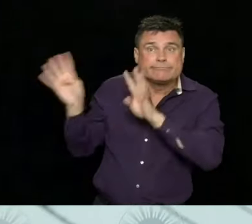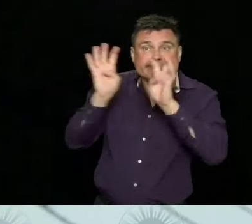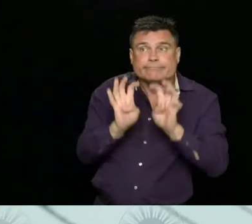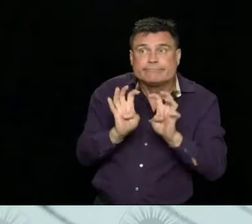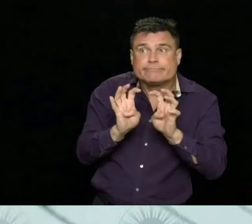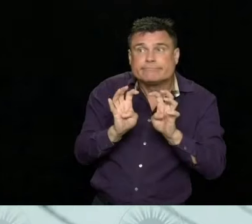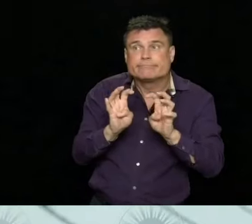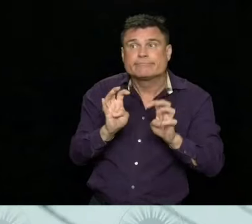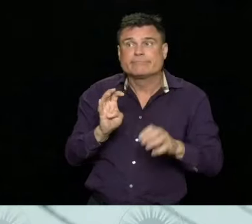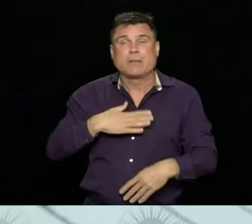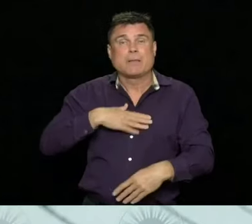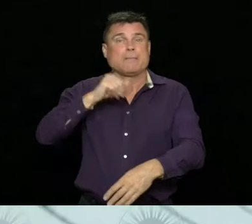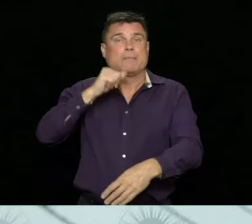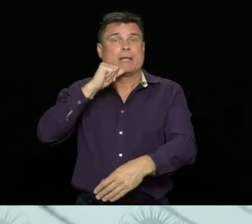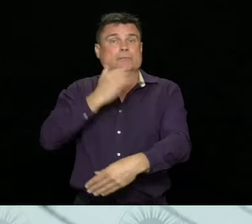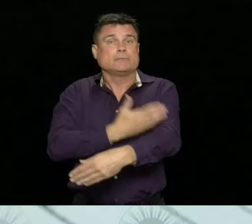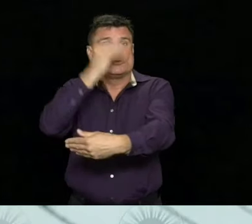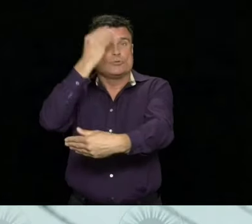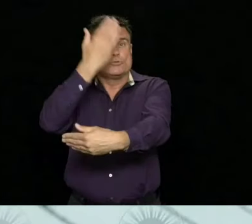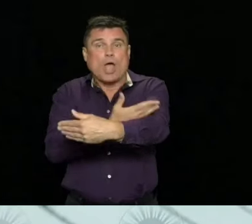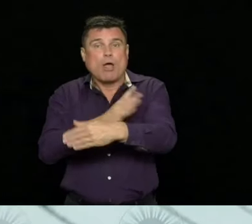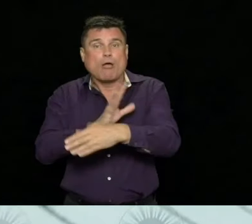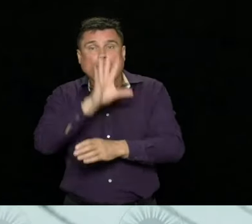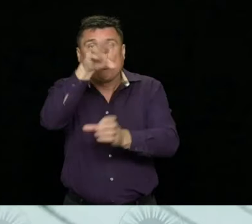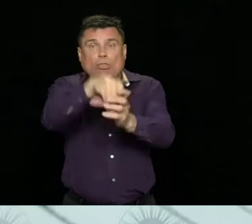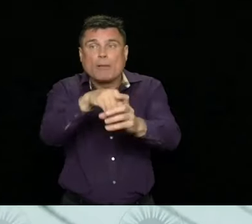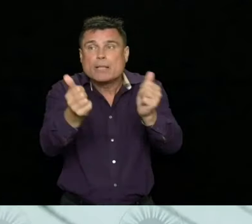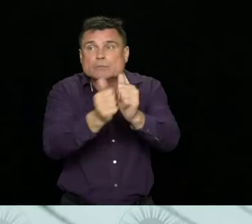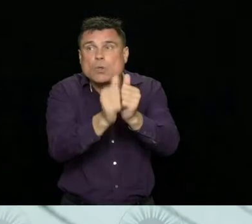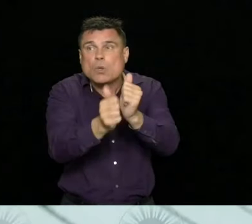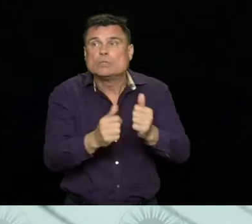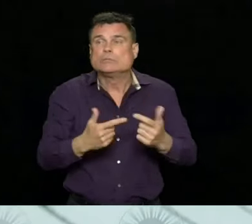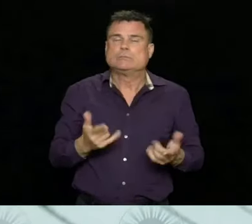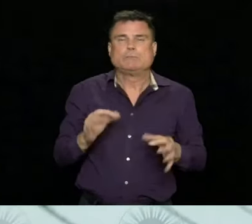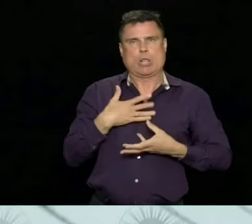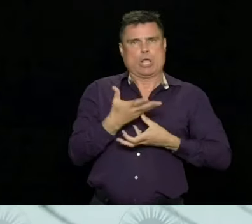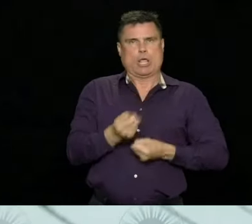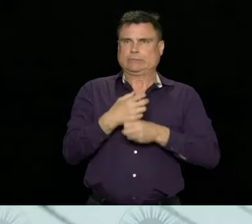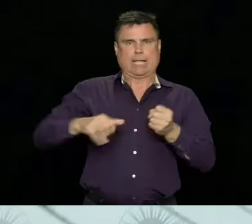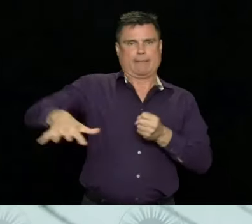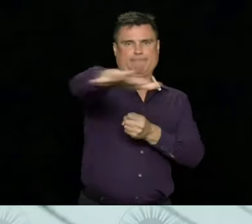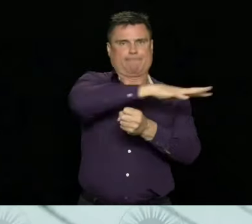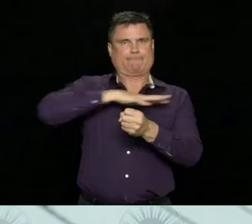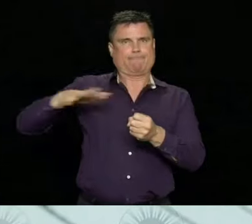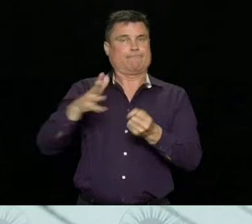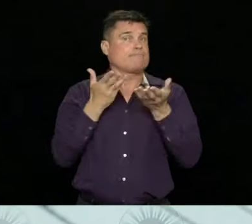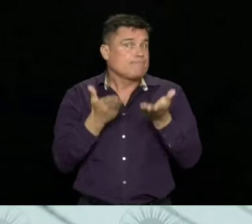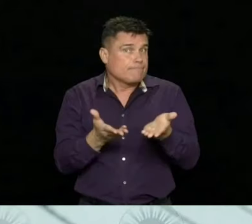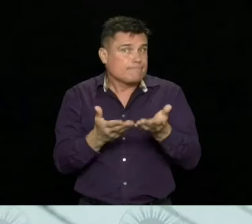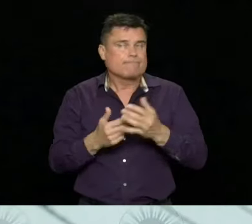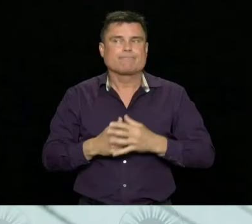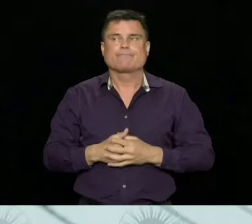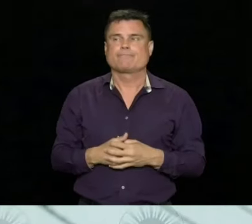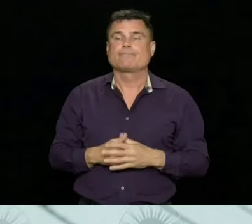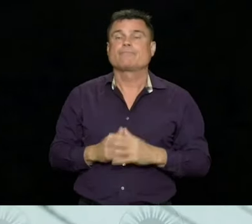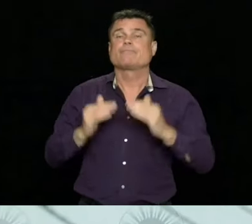field. Thank you, and we have time for one last question, and it is coming from Andy Lee Ming Pao. Andy, go ahead, please.